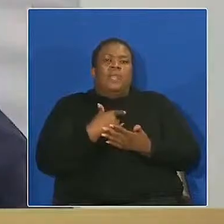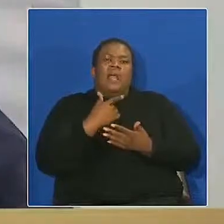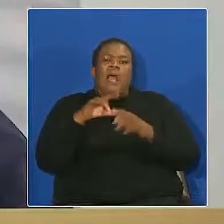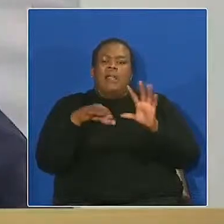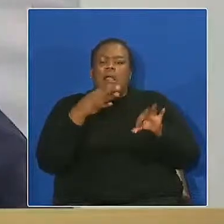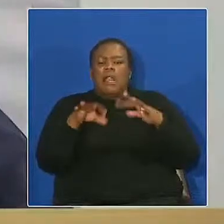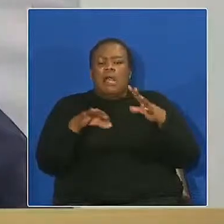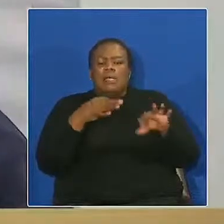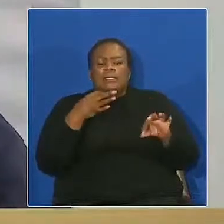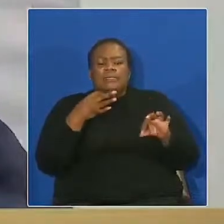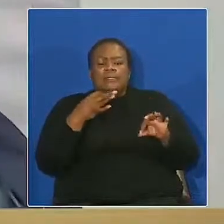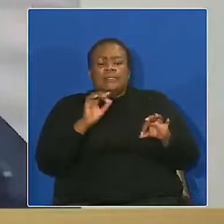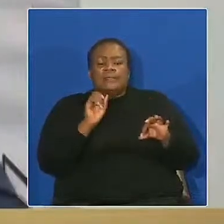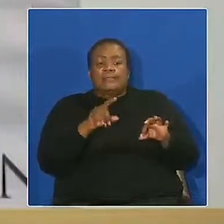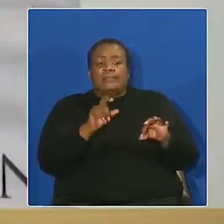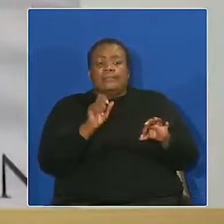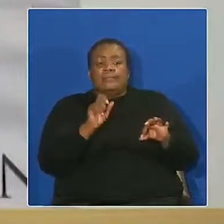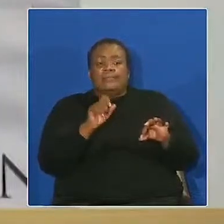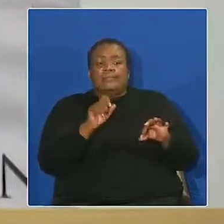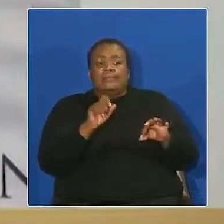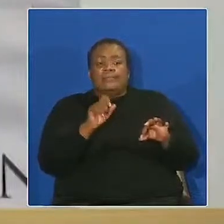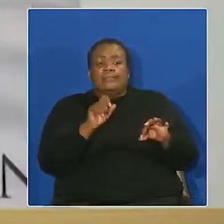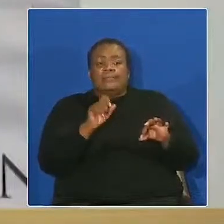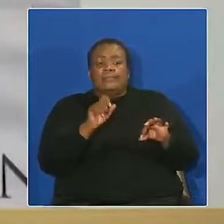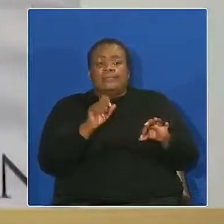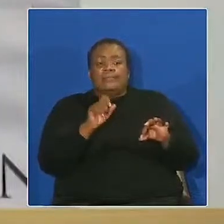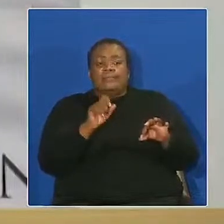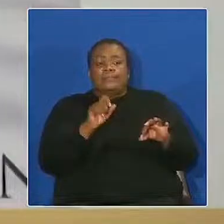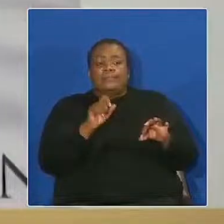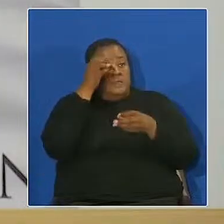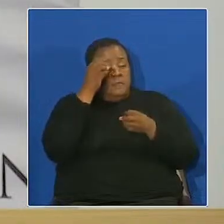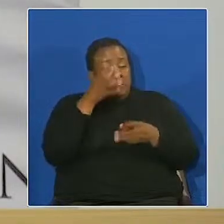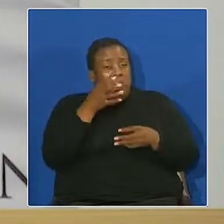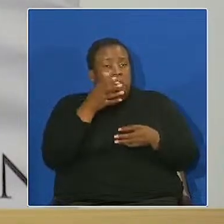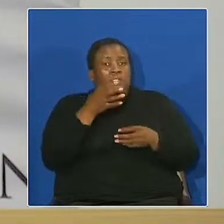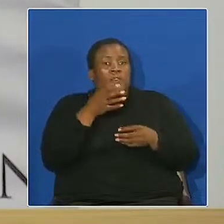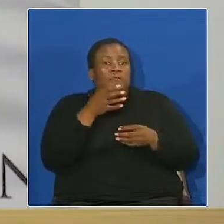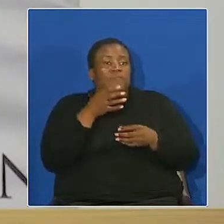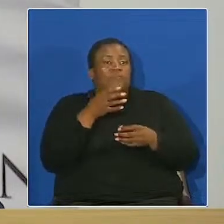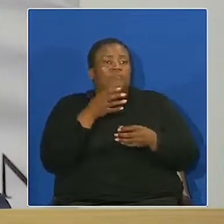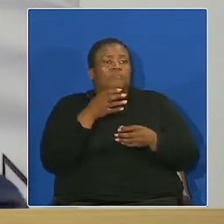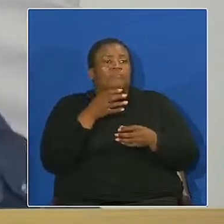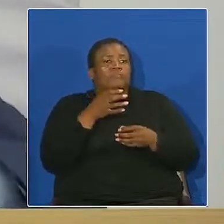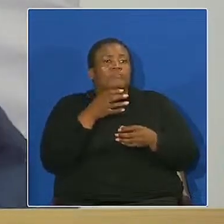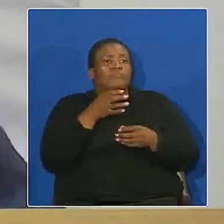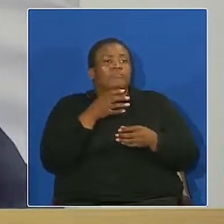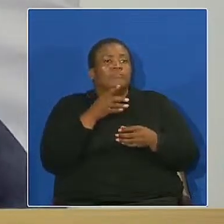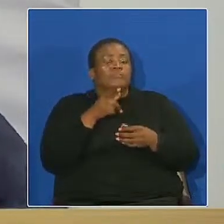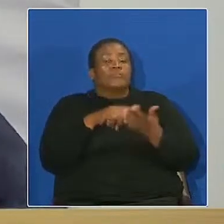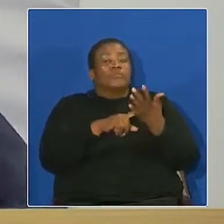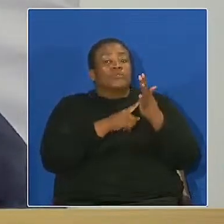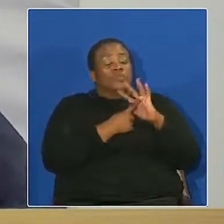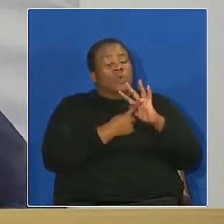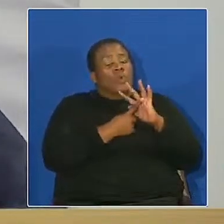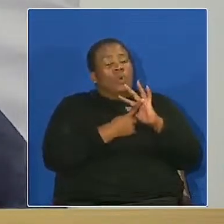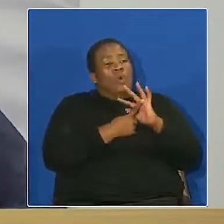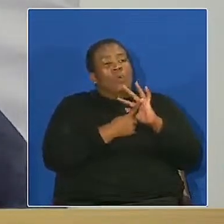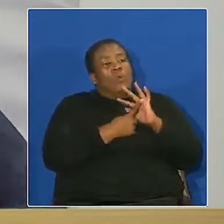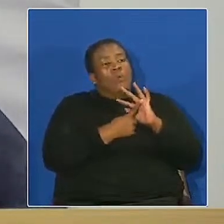of that misinformation to illustrate as to